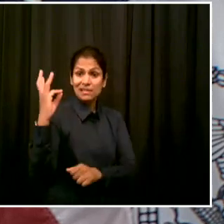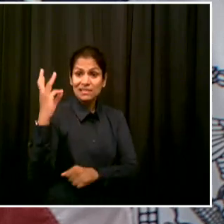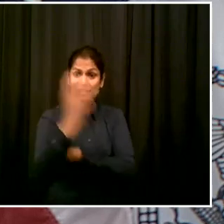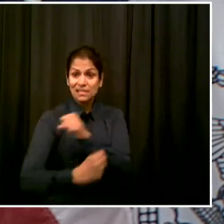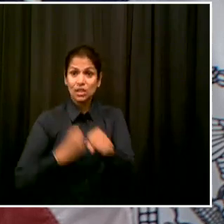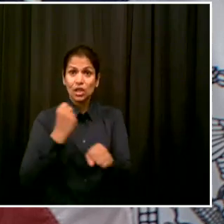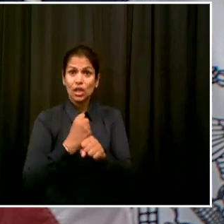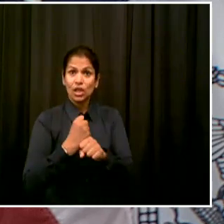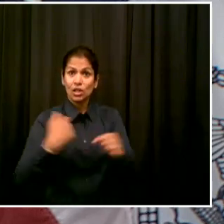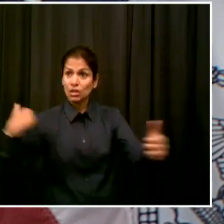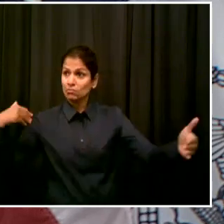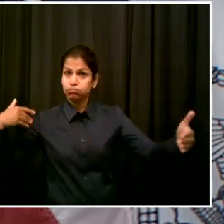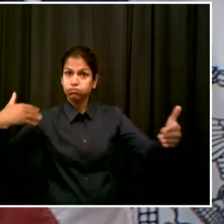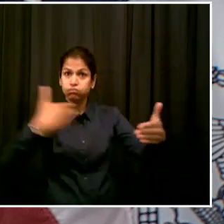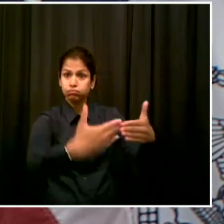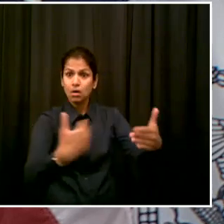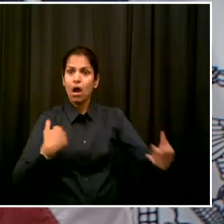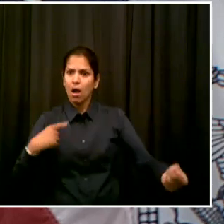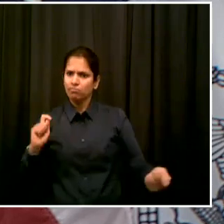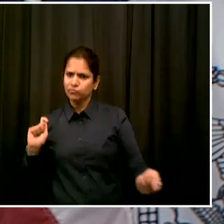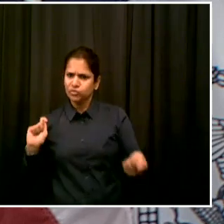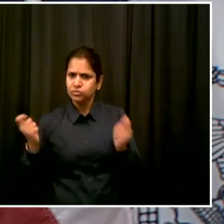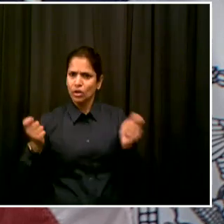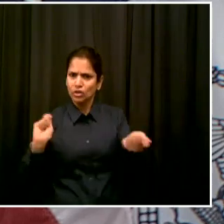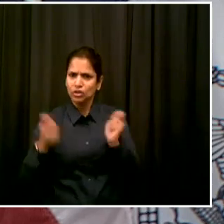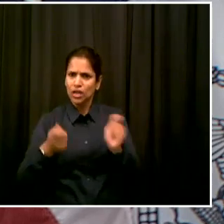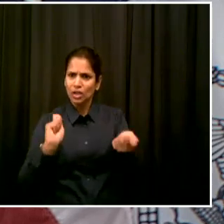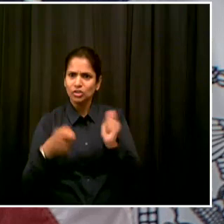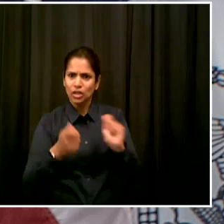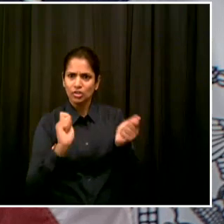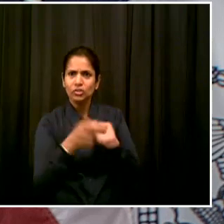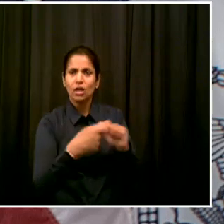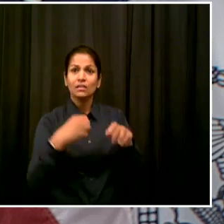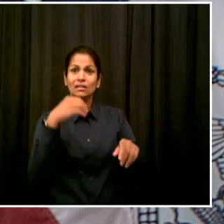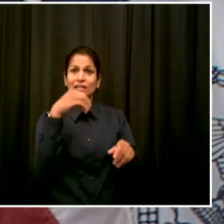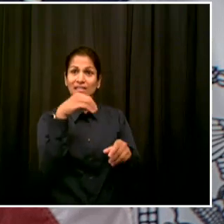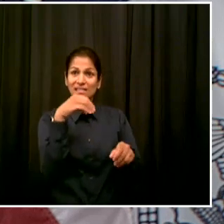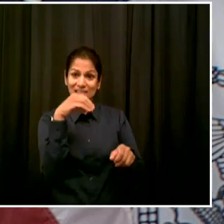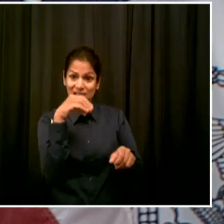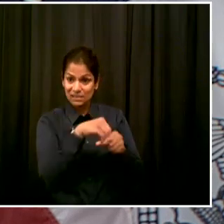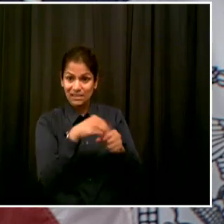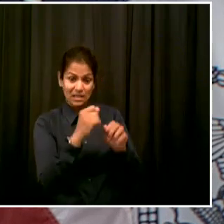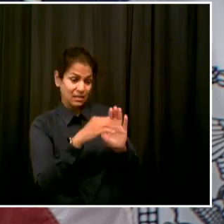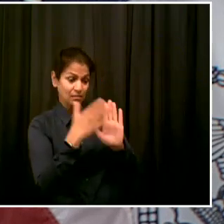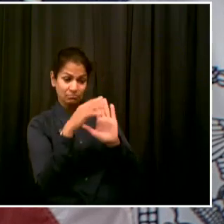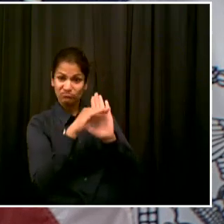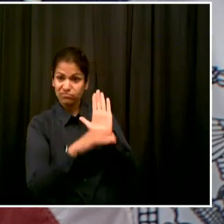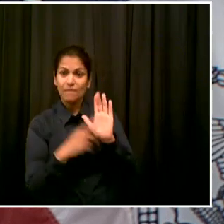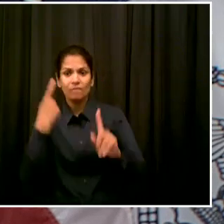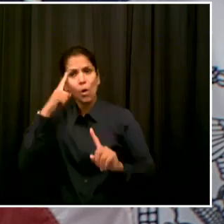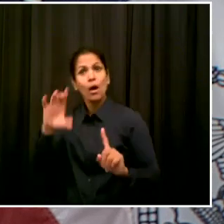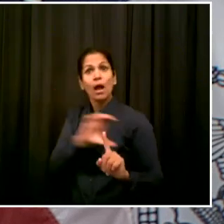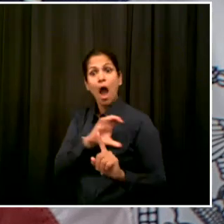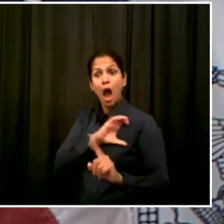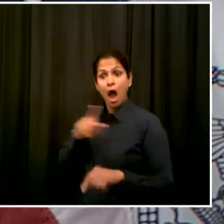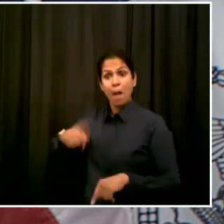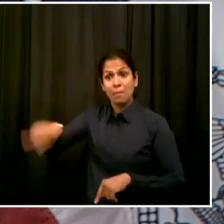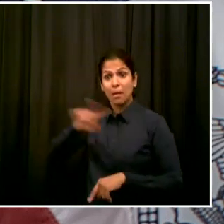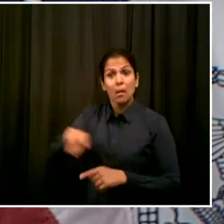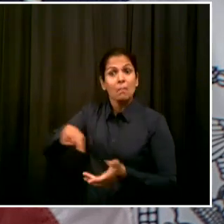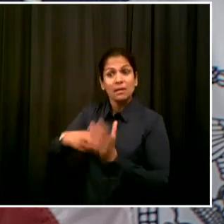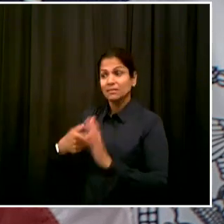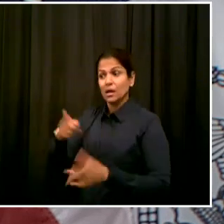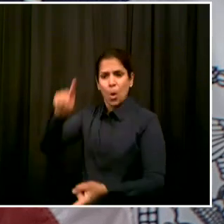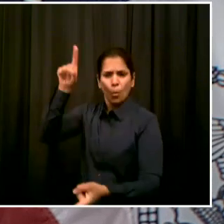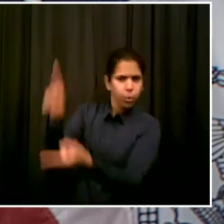arrests in 2019 than the last year of Bloomberg. We reduced mass incarceration. It's about a third of what it was when I came into office. We instituted